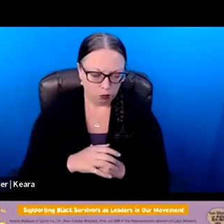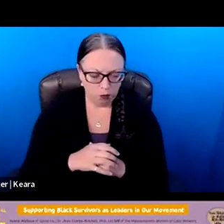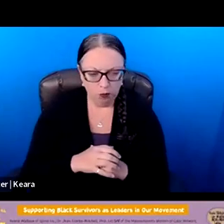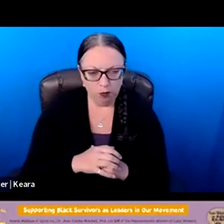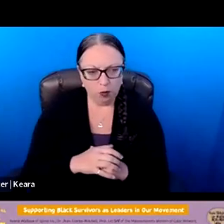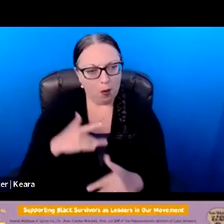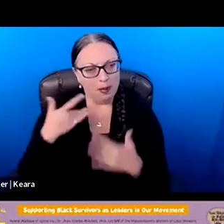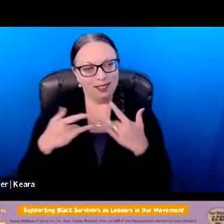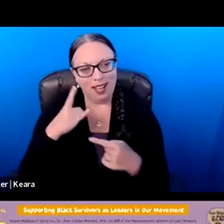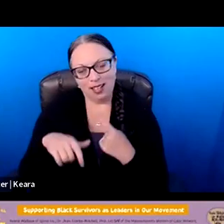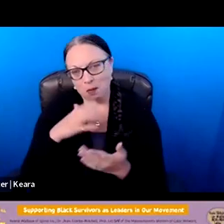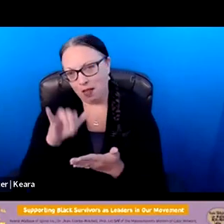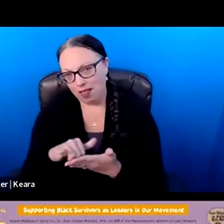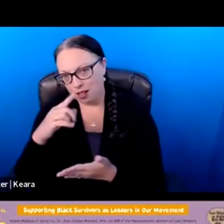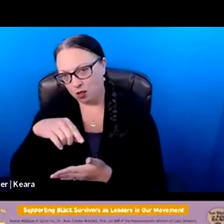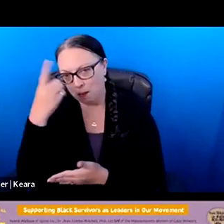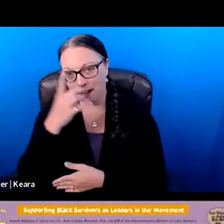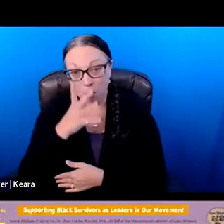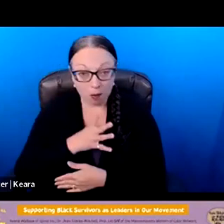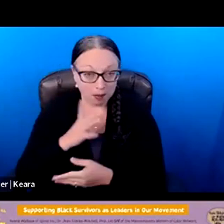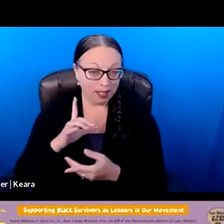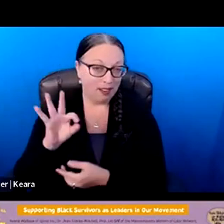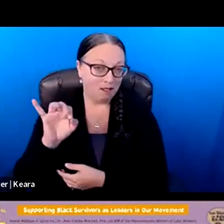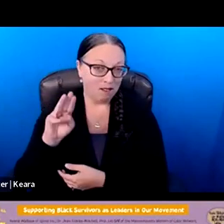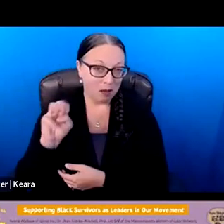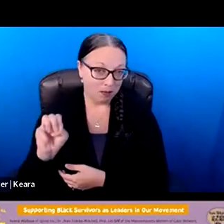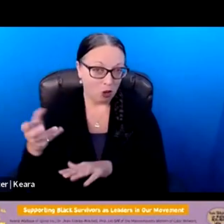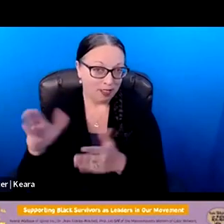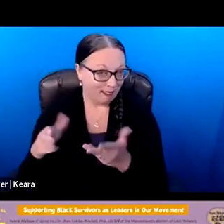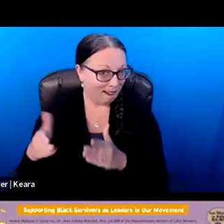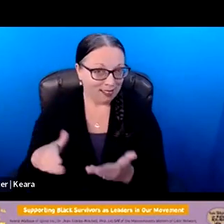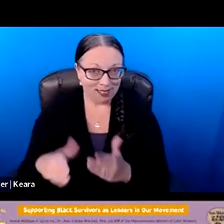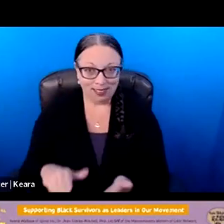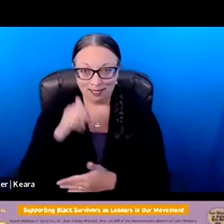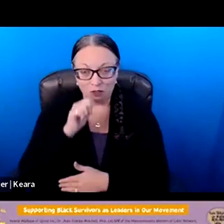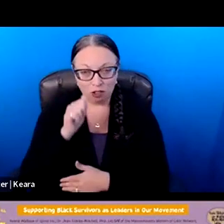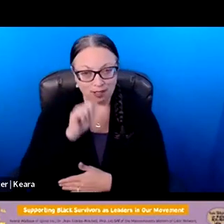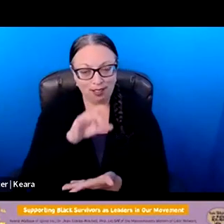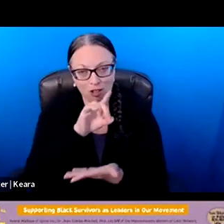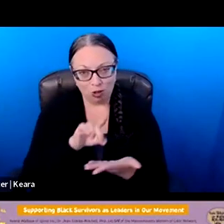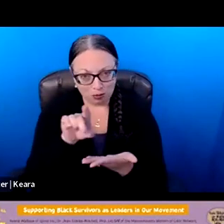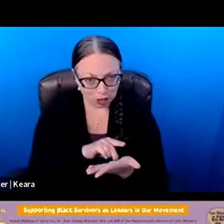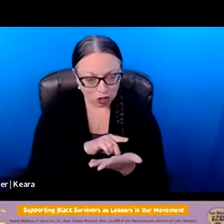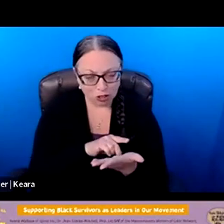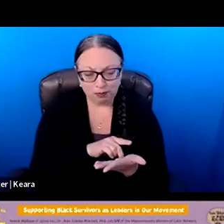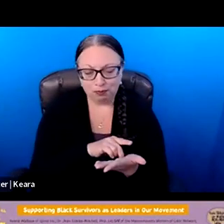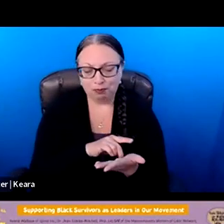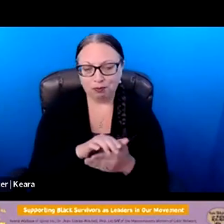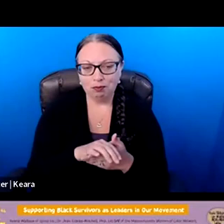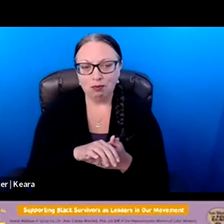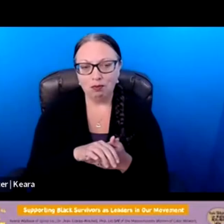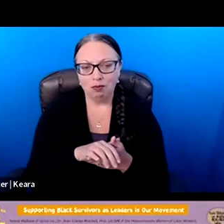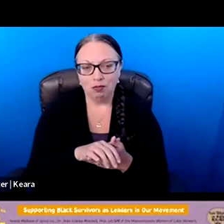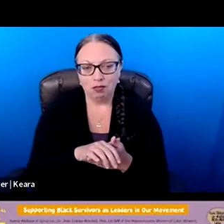because, you know, Black women and femmes are dying on a daily basis, and discrimination, the source that we need to